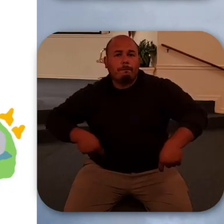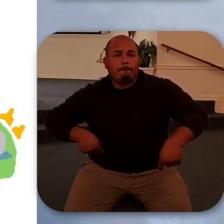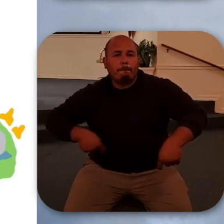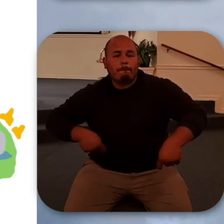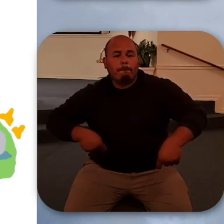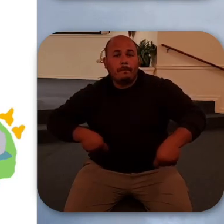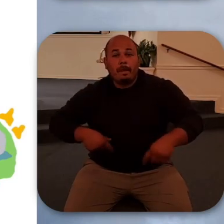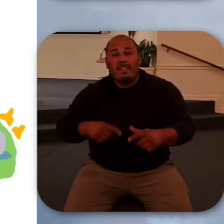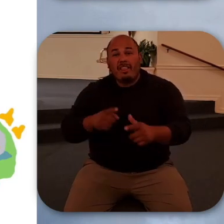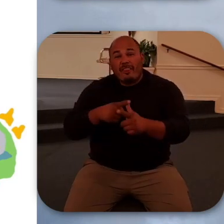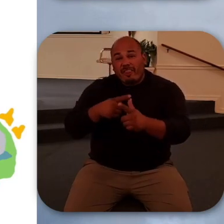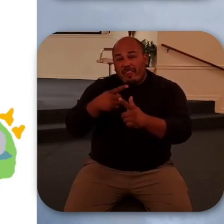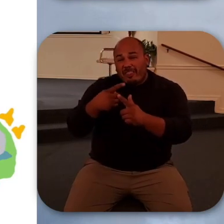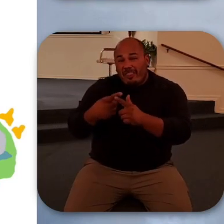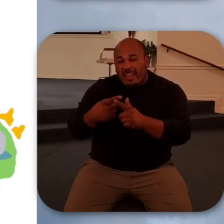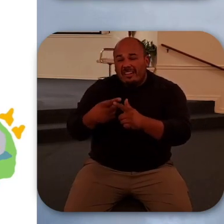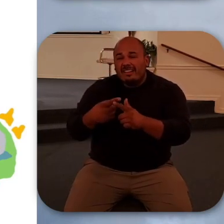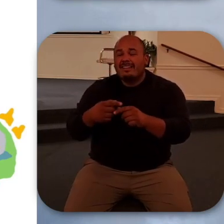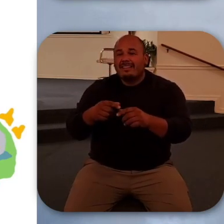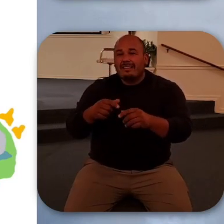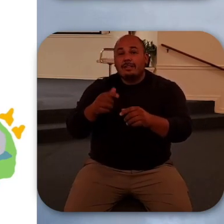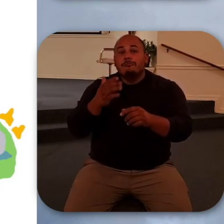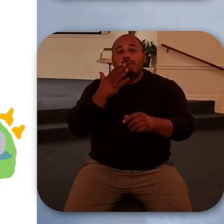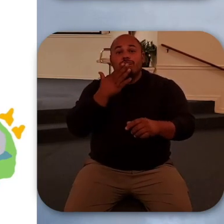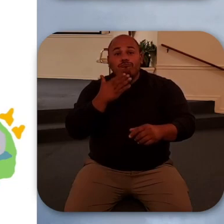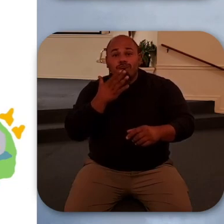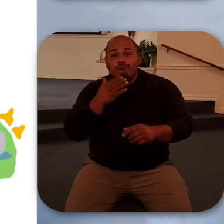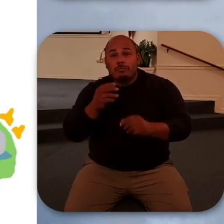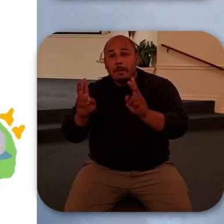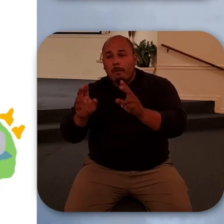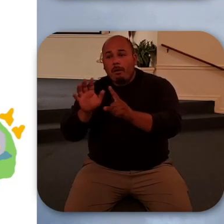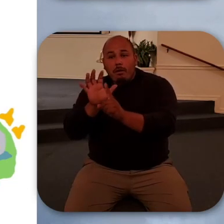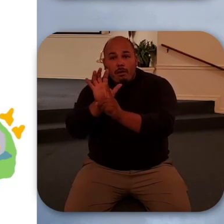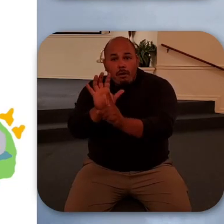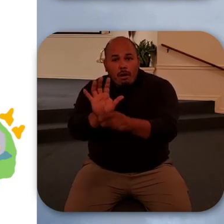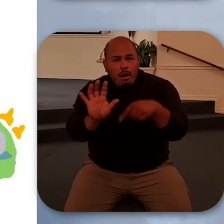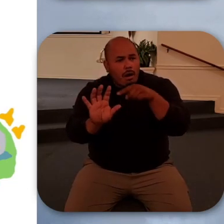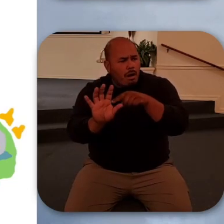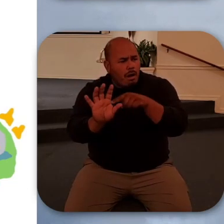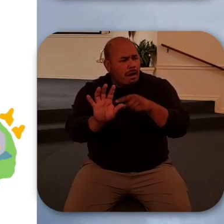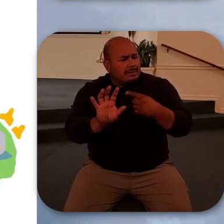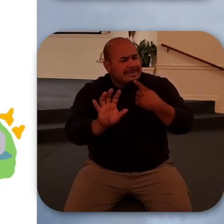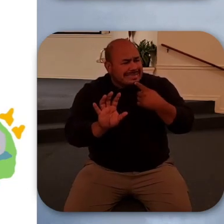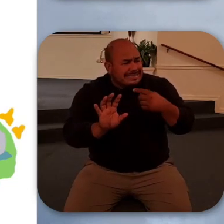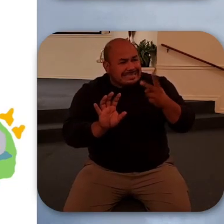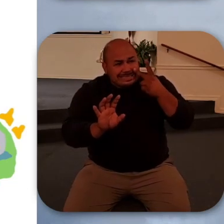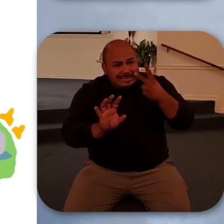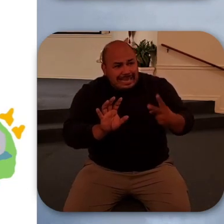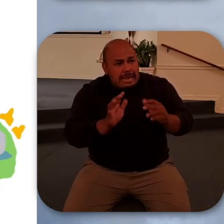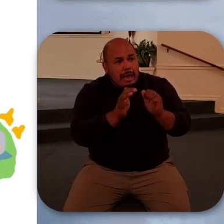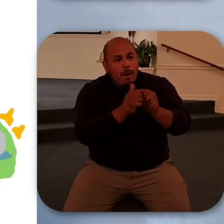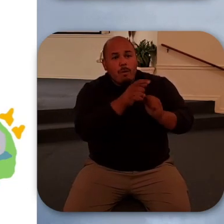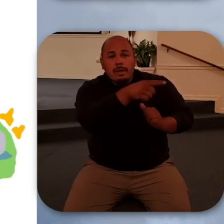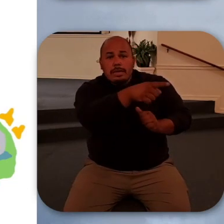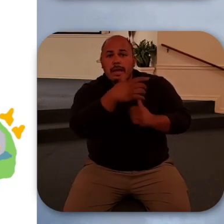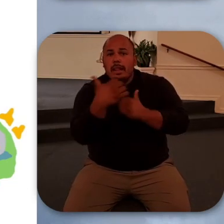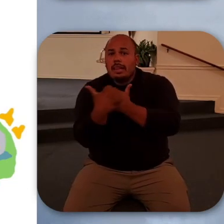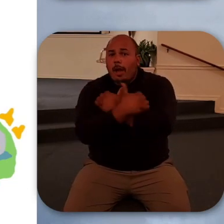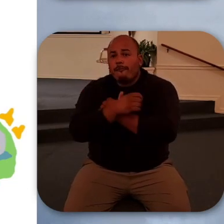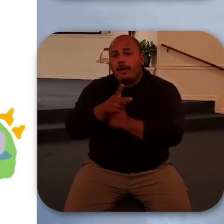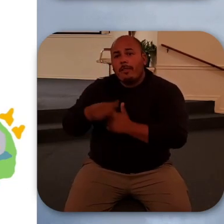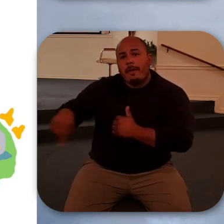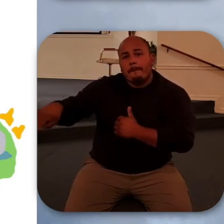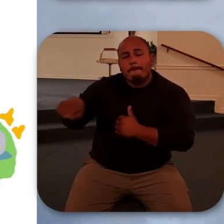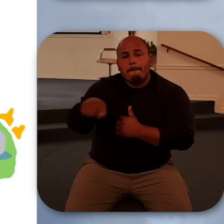Then the Jews said, see how he loved him. But some of them said, could not he who opened the eyes of the